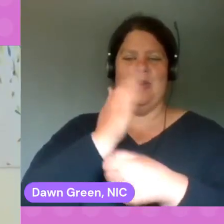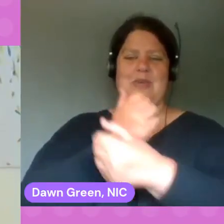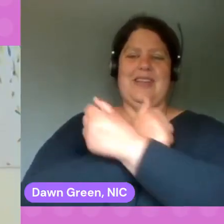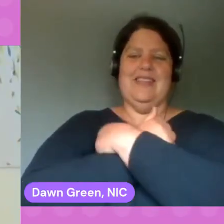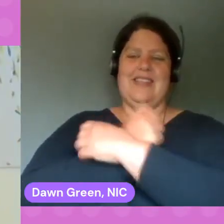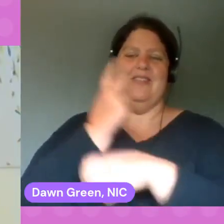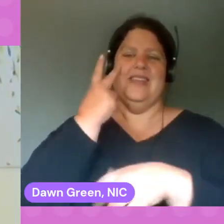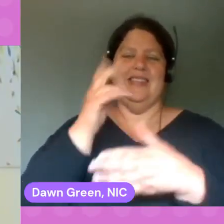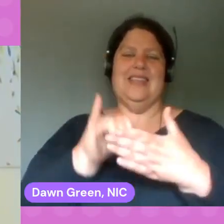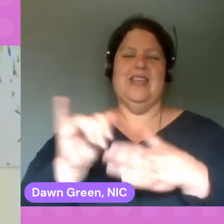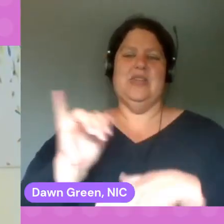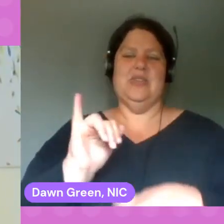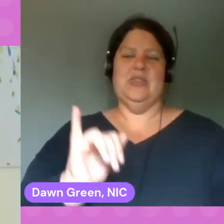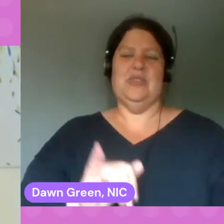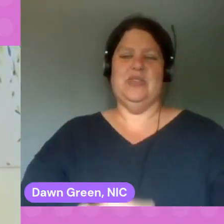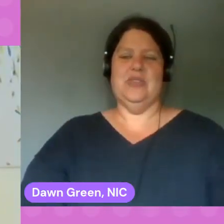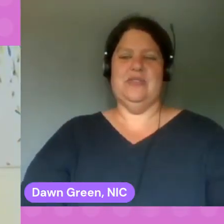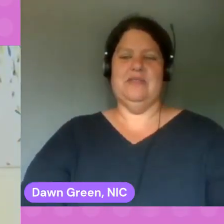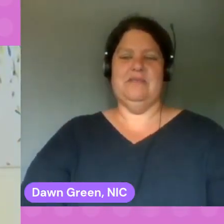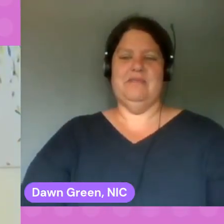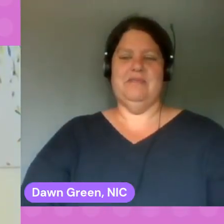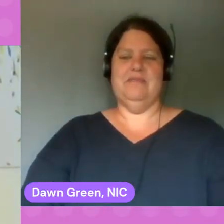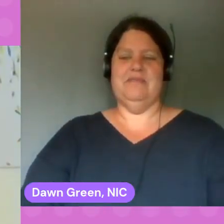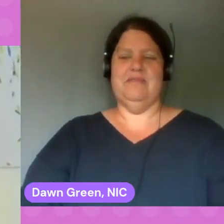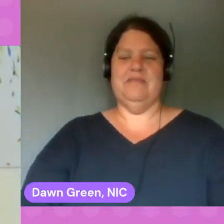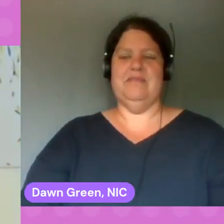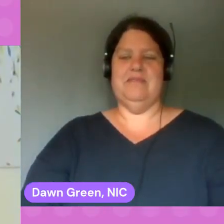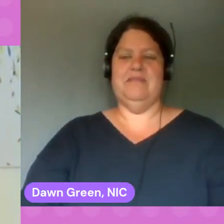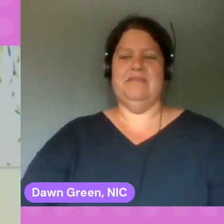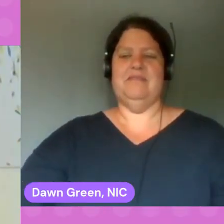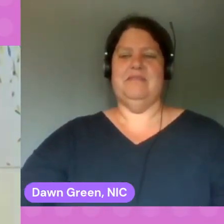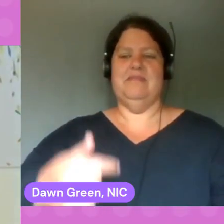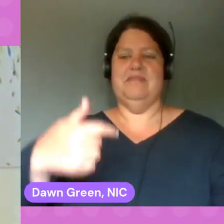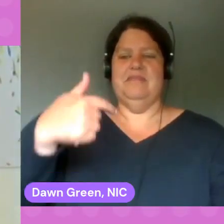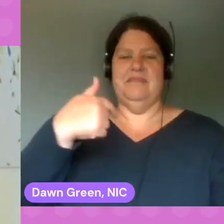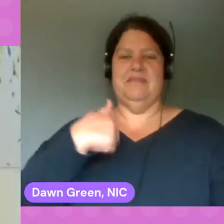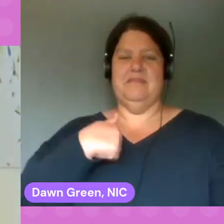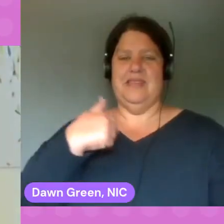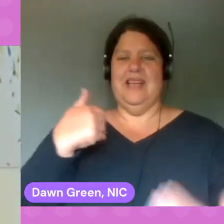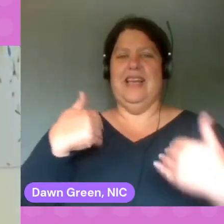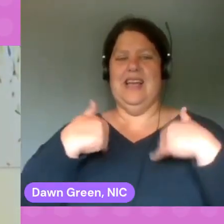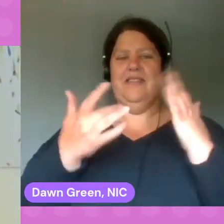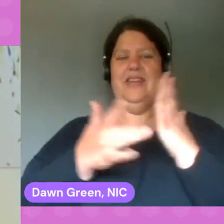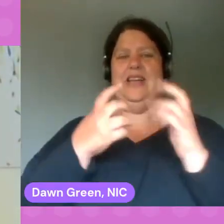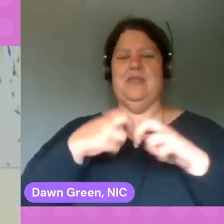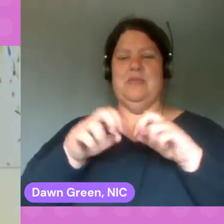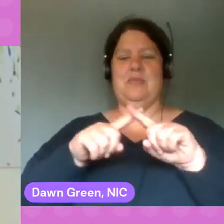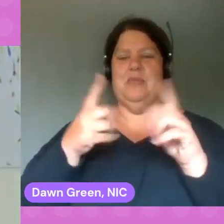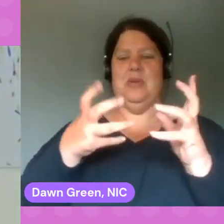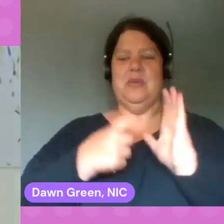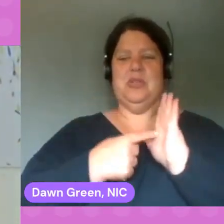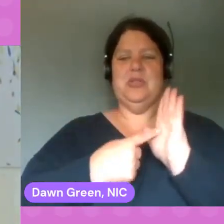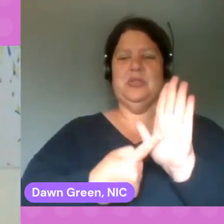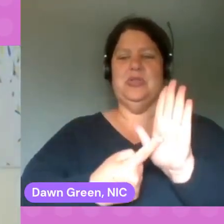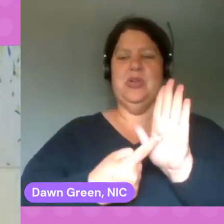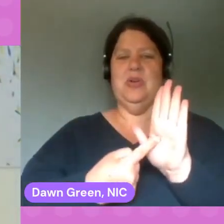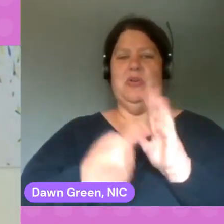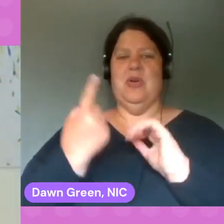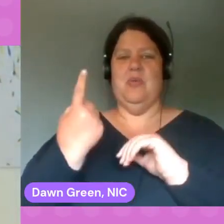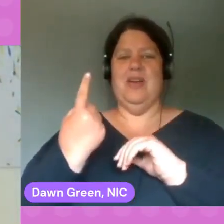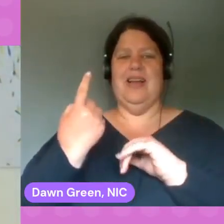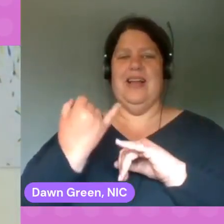that as well. I'm having technical difficulties here, but I just wanted to show one